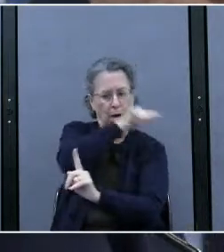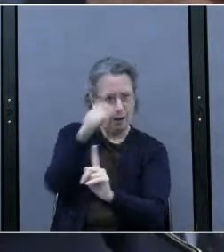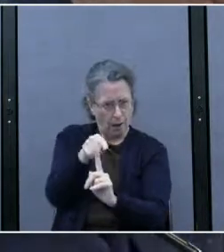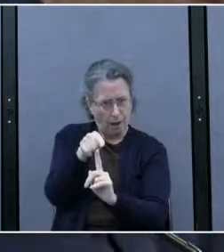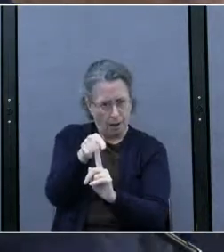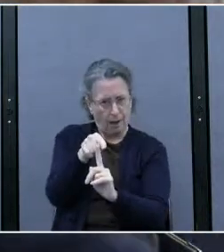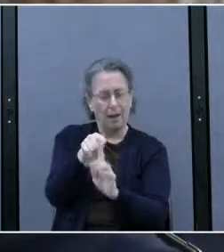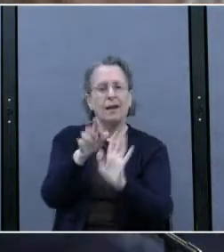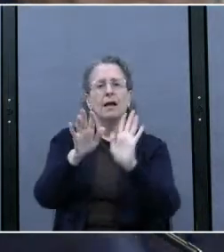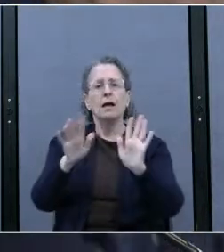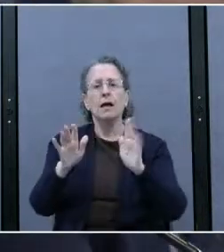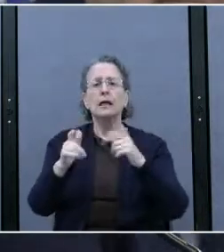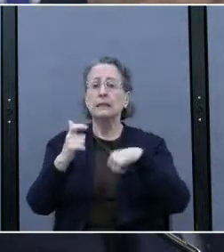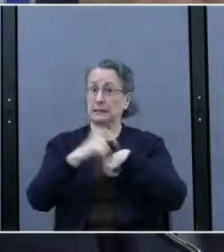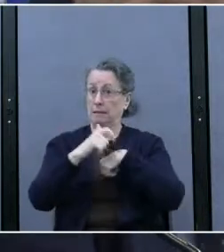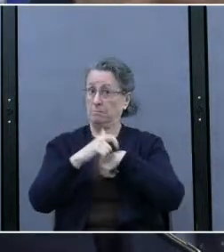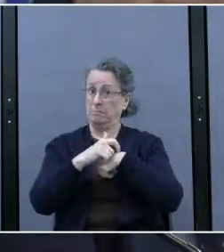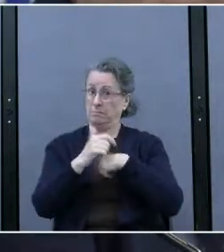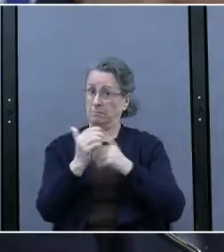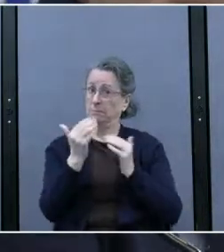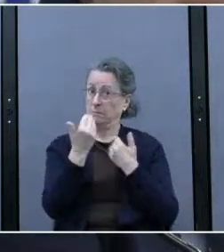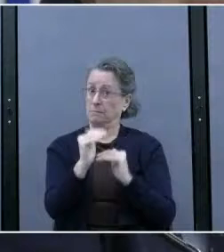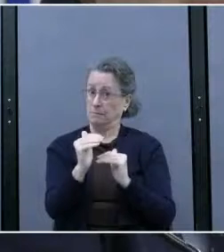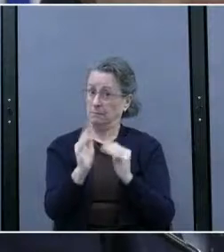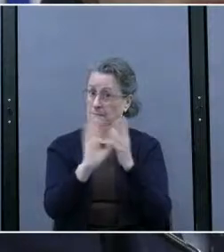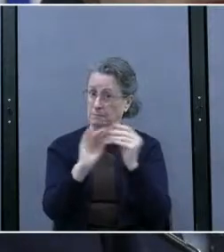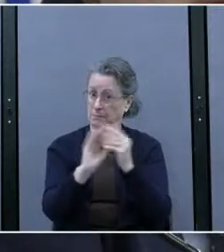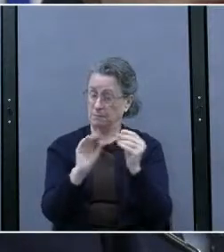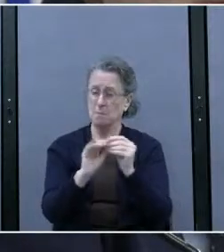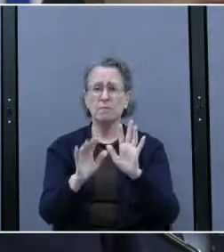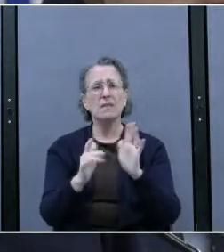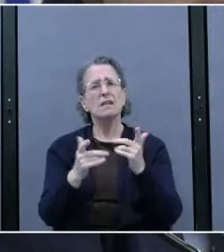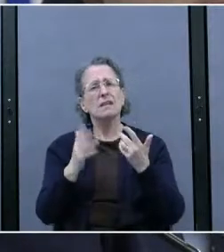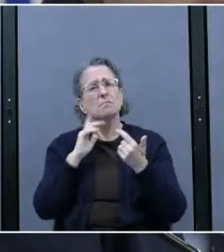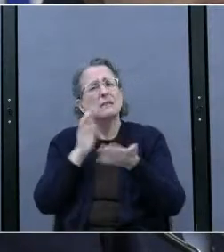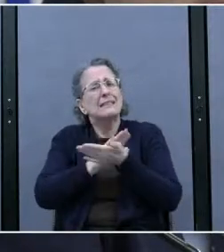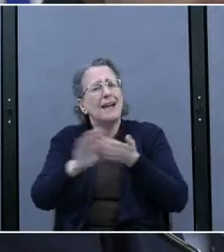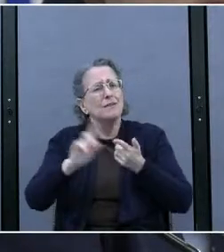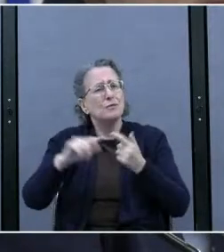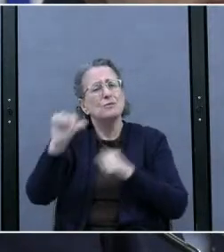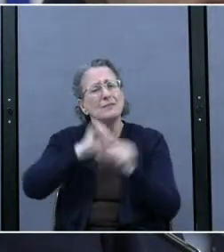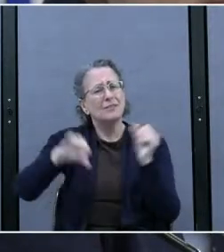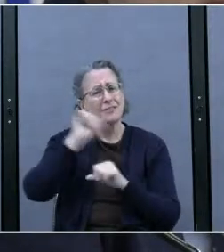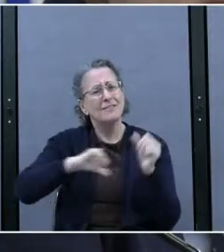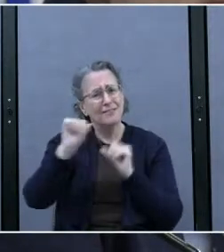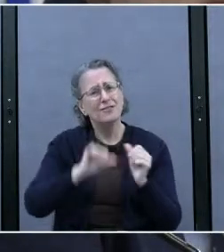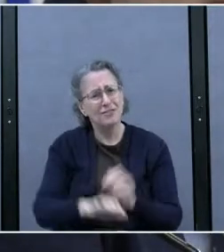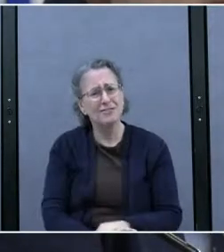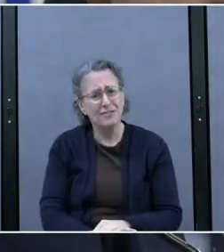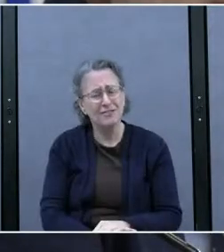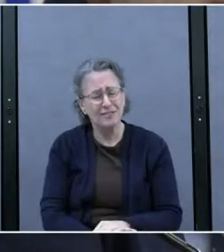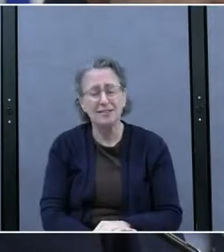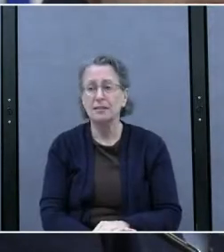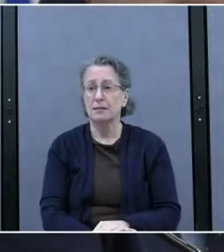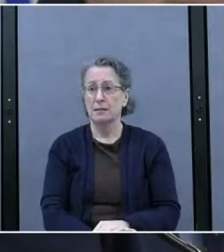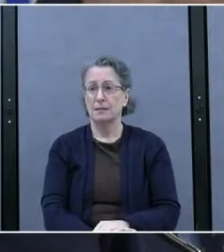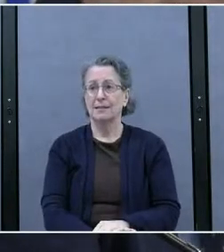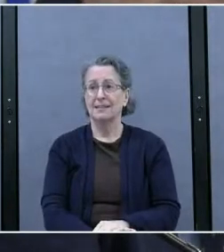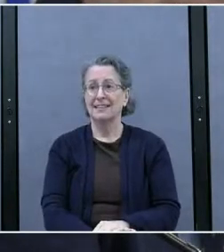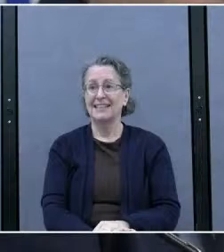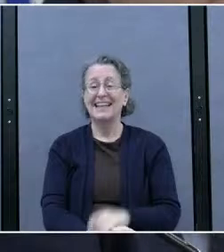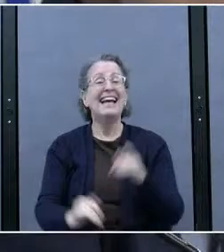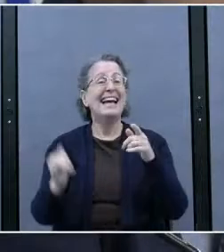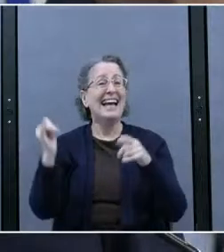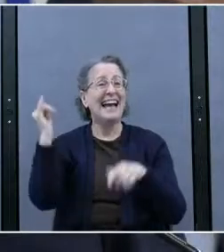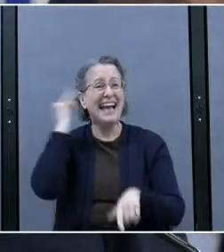as well. Treat people the way they want to be treated, and ask before leaving, bathroom included.